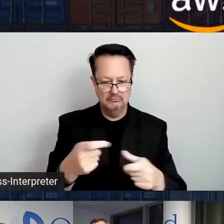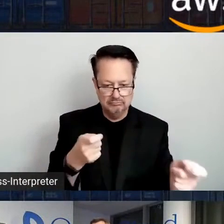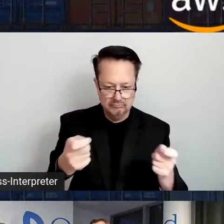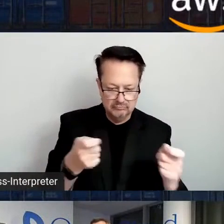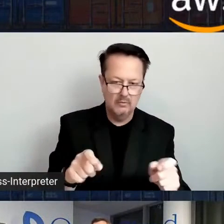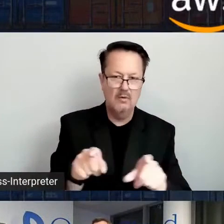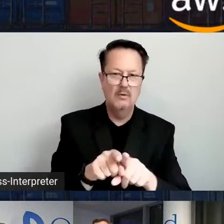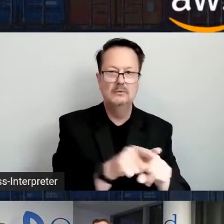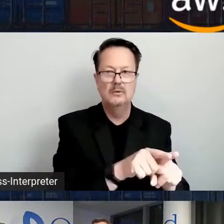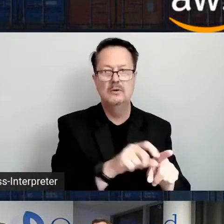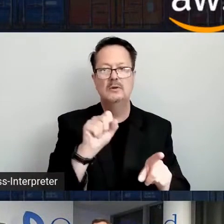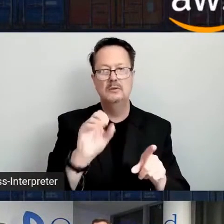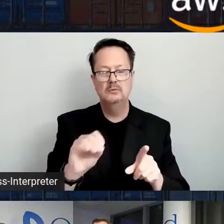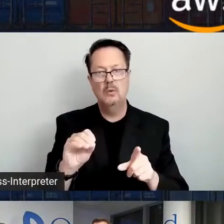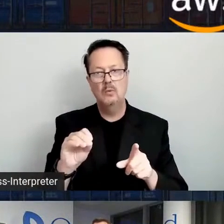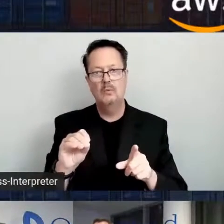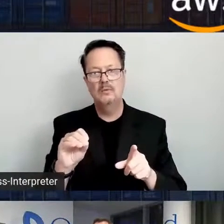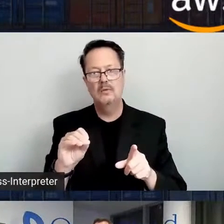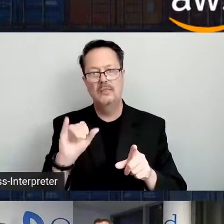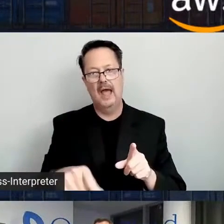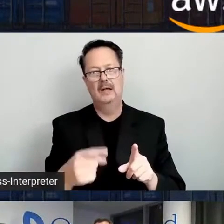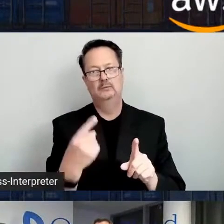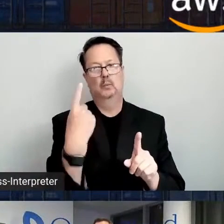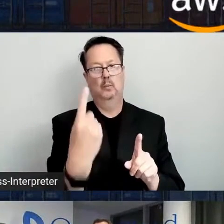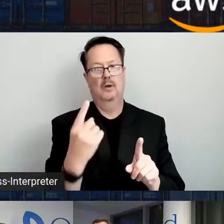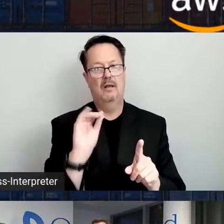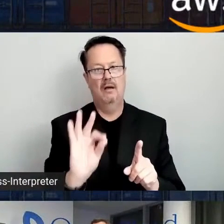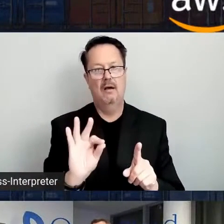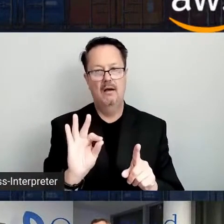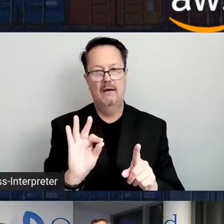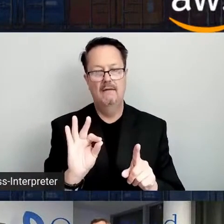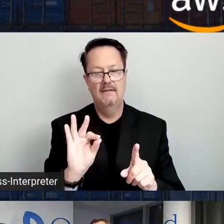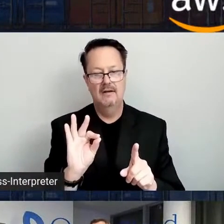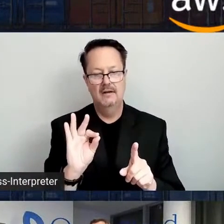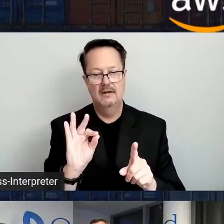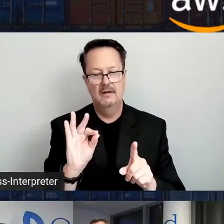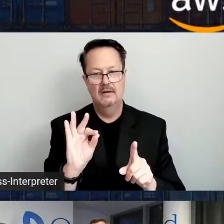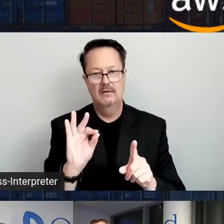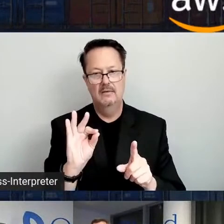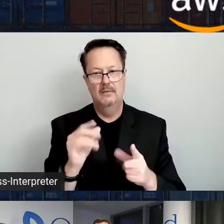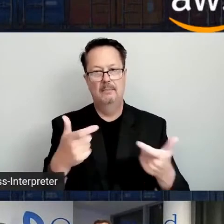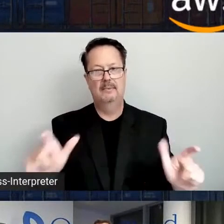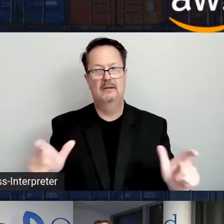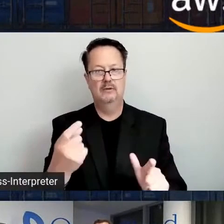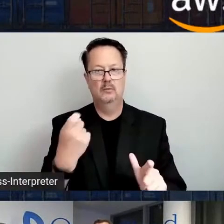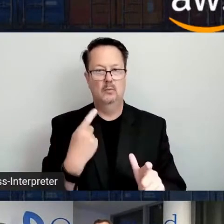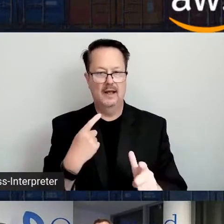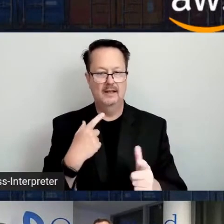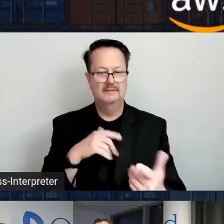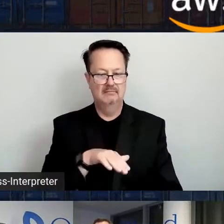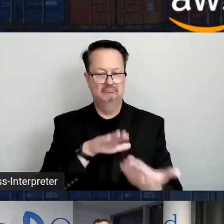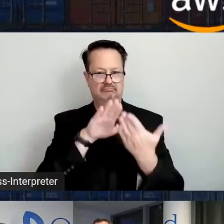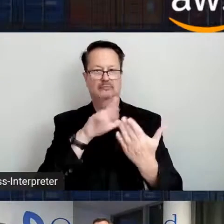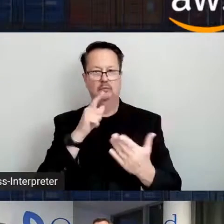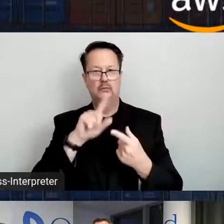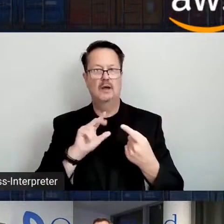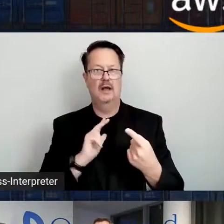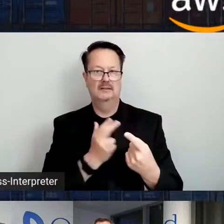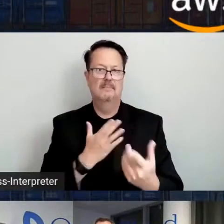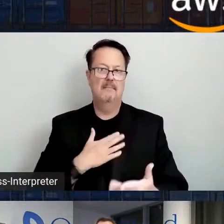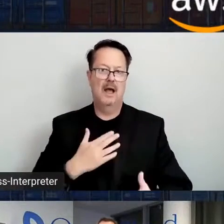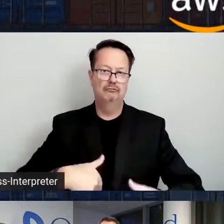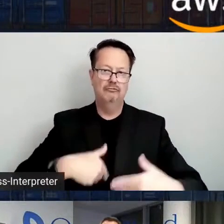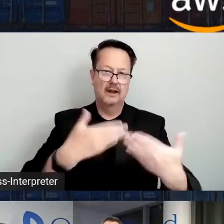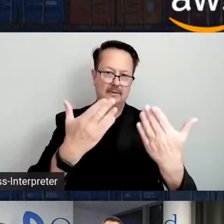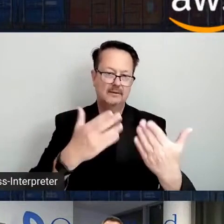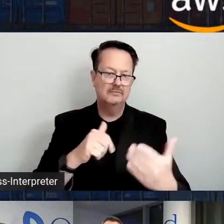also vendor lock-in, which is one of the key requests he made to us. So yeah, my recommendation would be indeed not